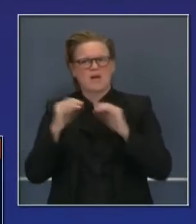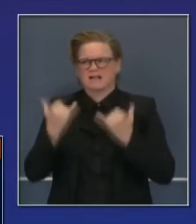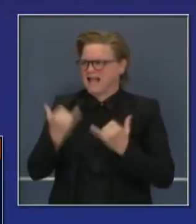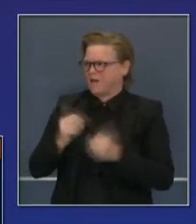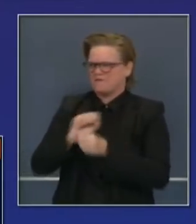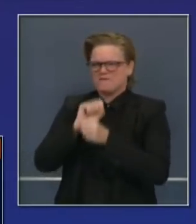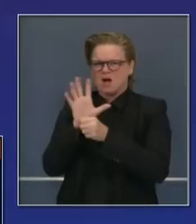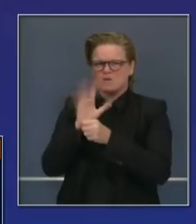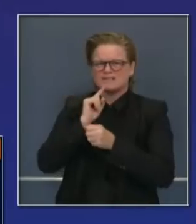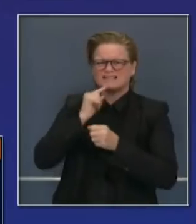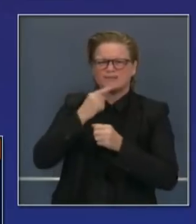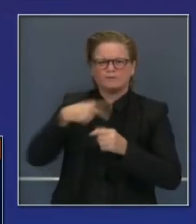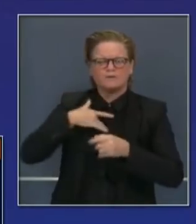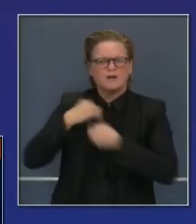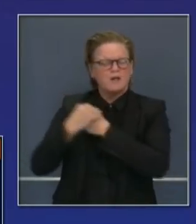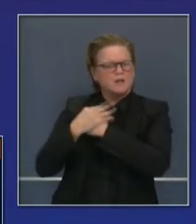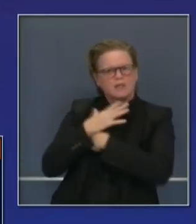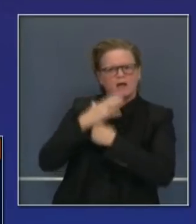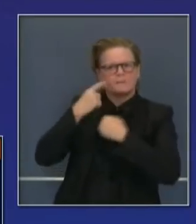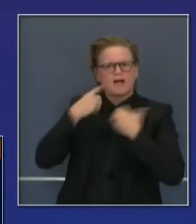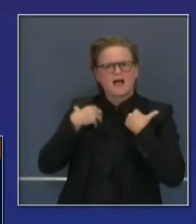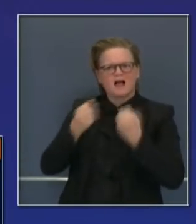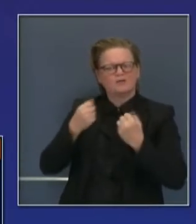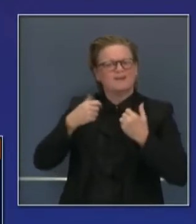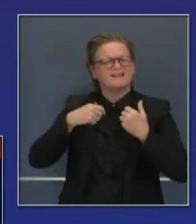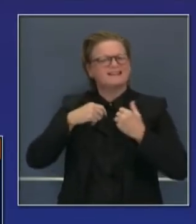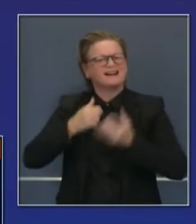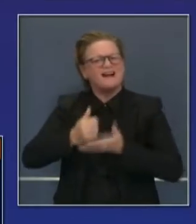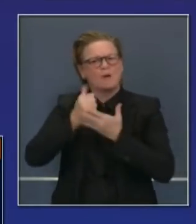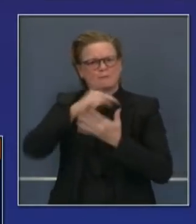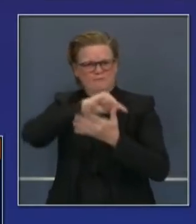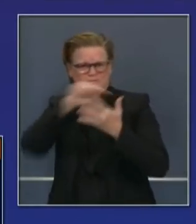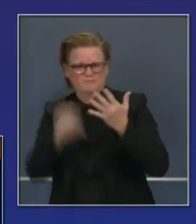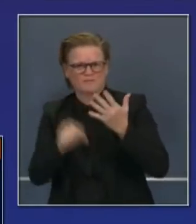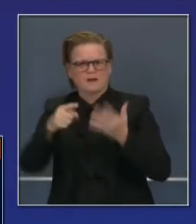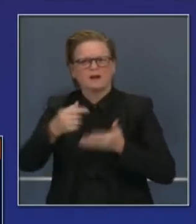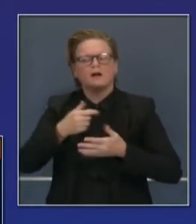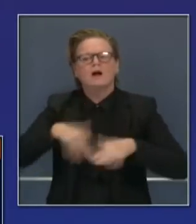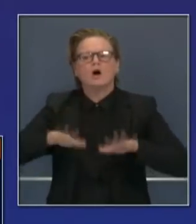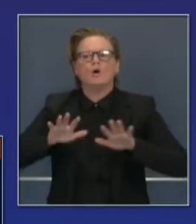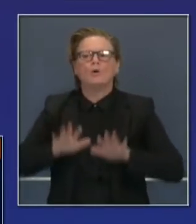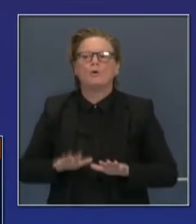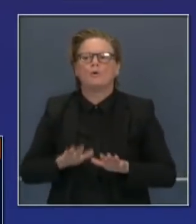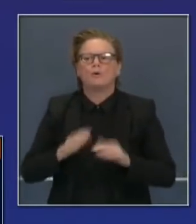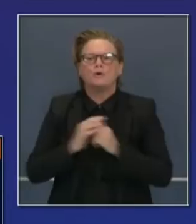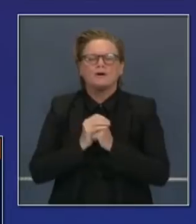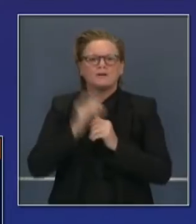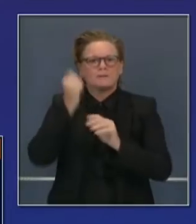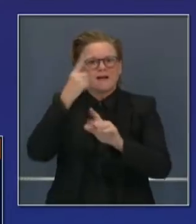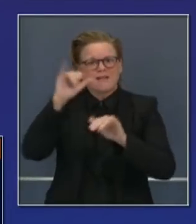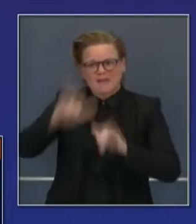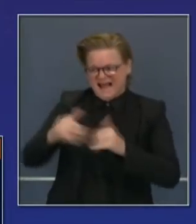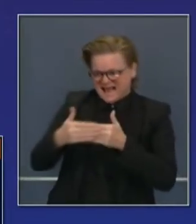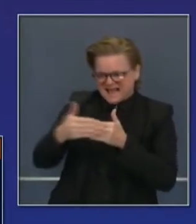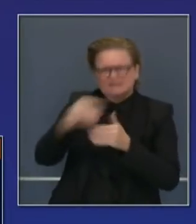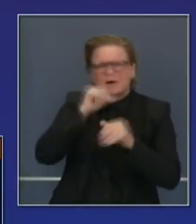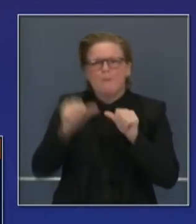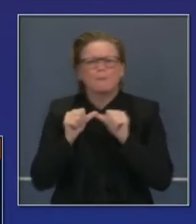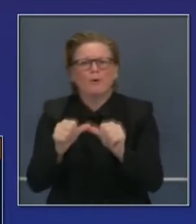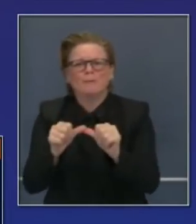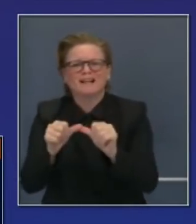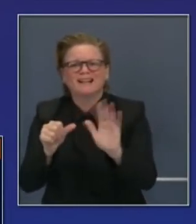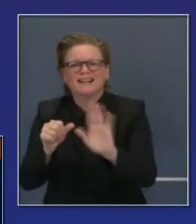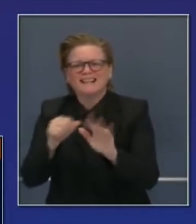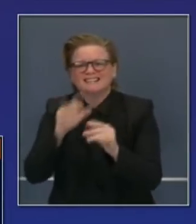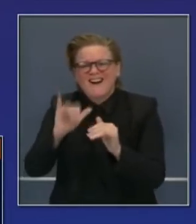us through this temporary moment. This is not a permanent state. This is what many had projected. We had predicted